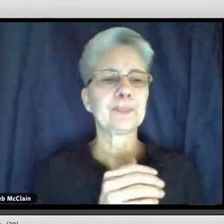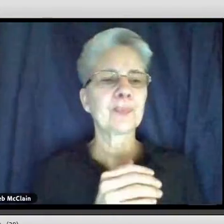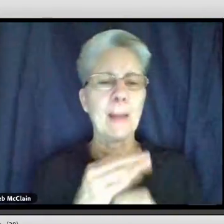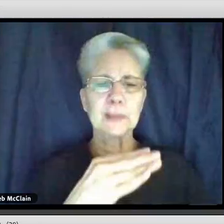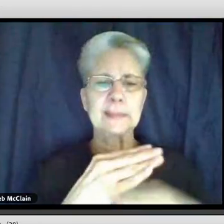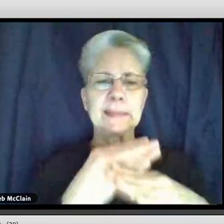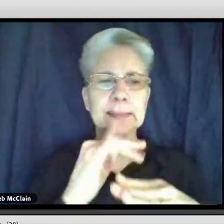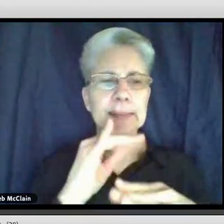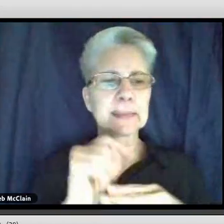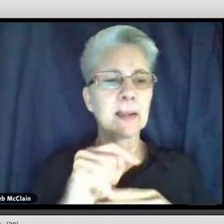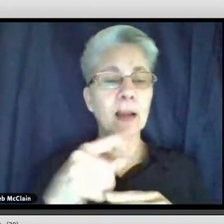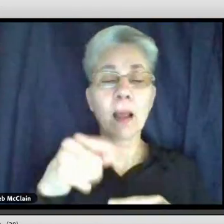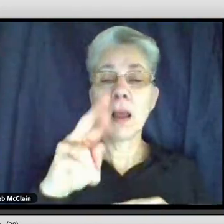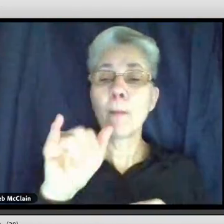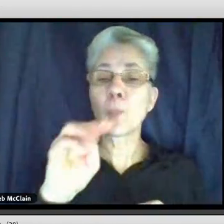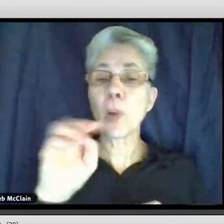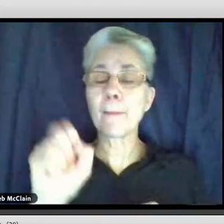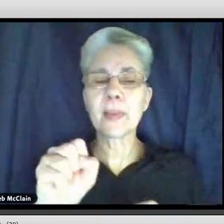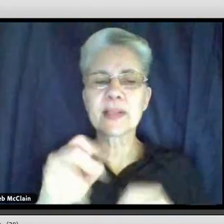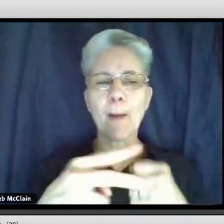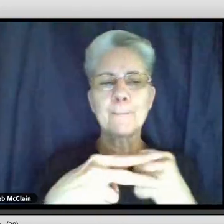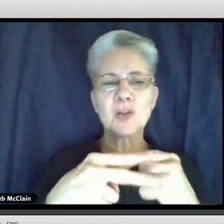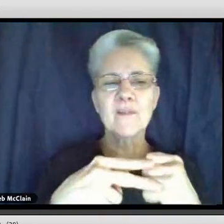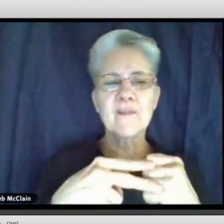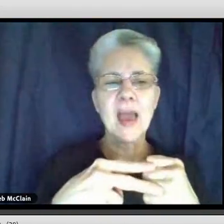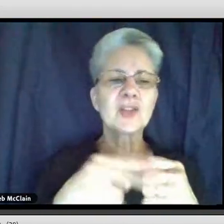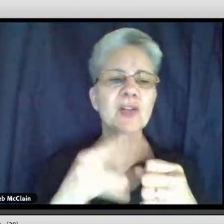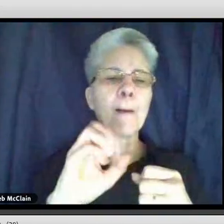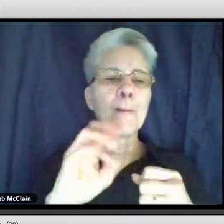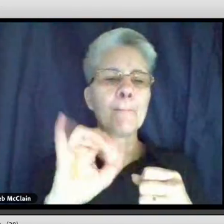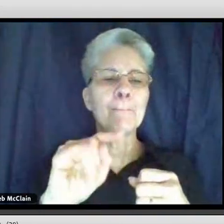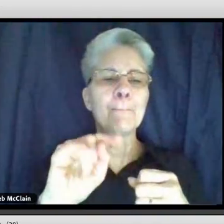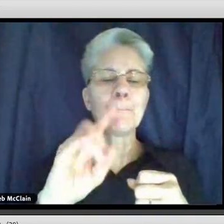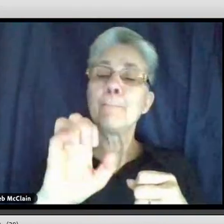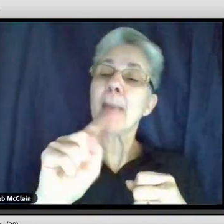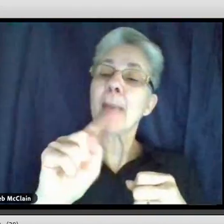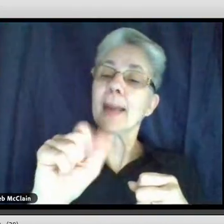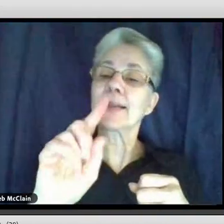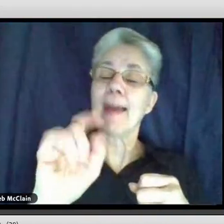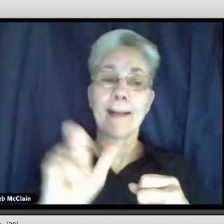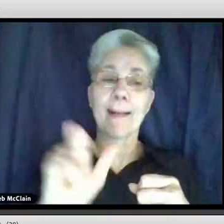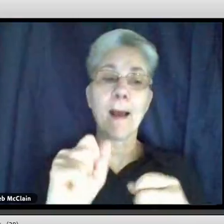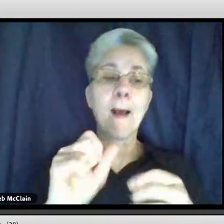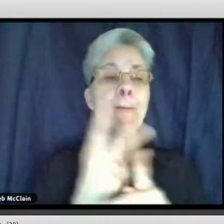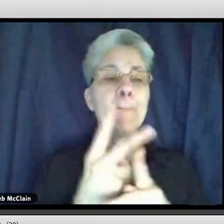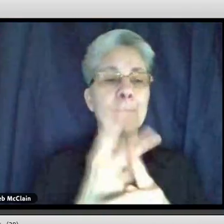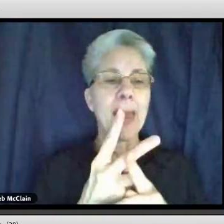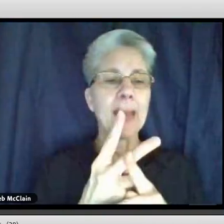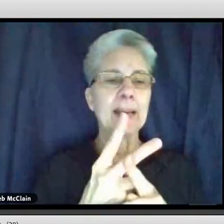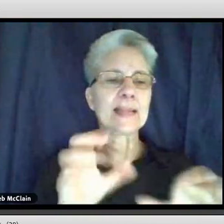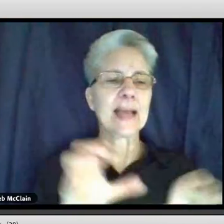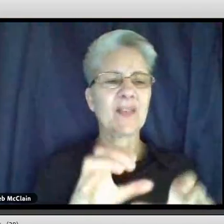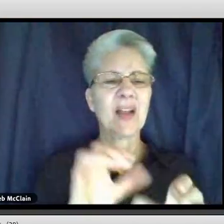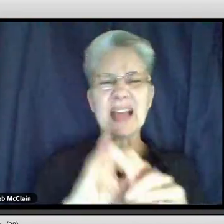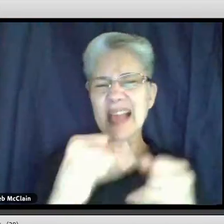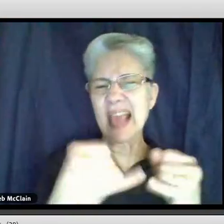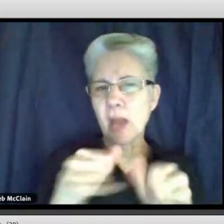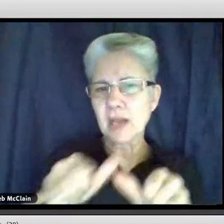Premise, which stands for Preservation Metadata Maintenance Activity, is the international standard